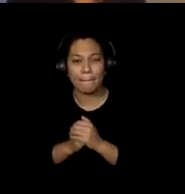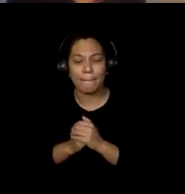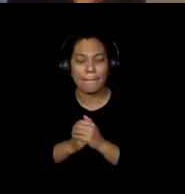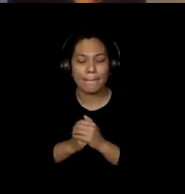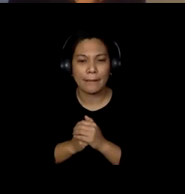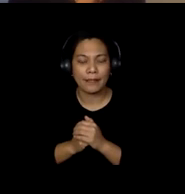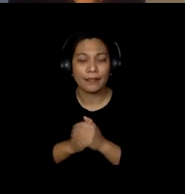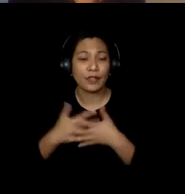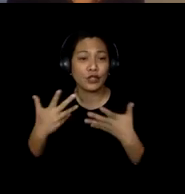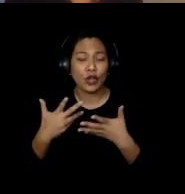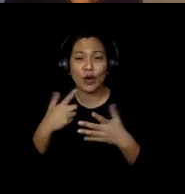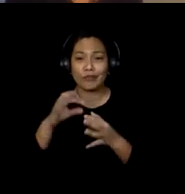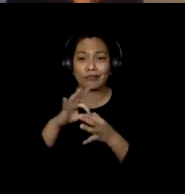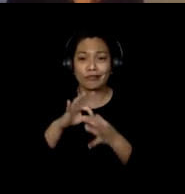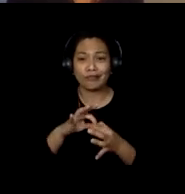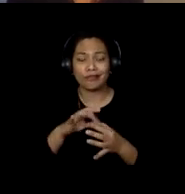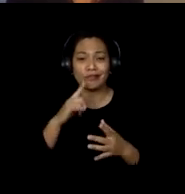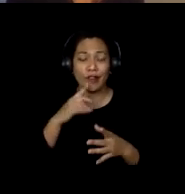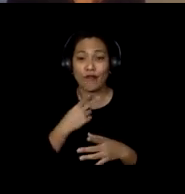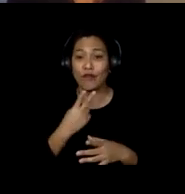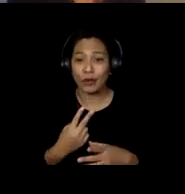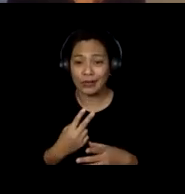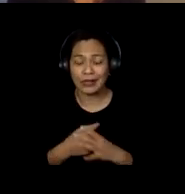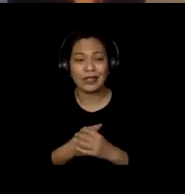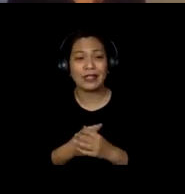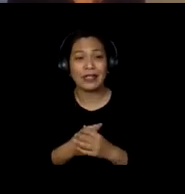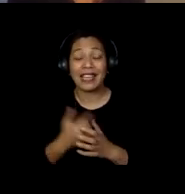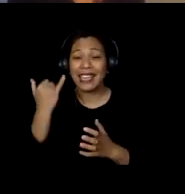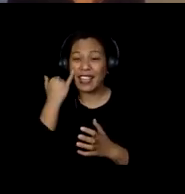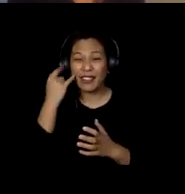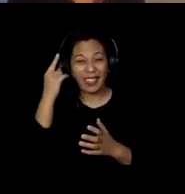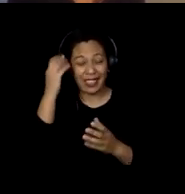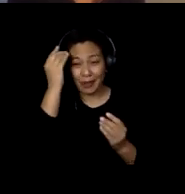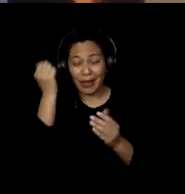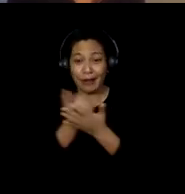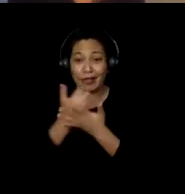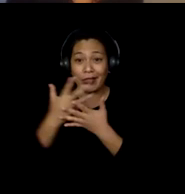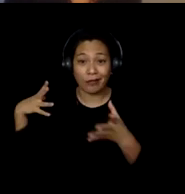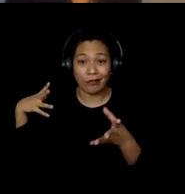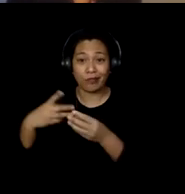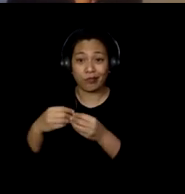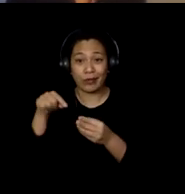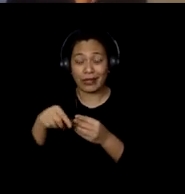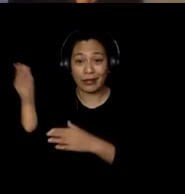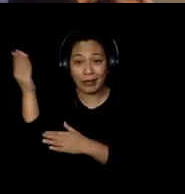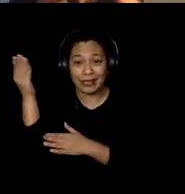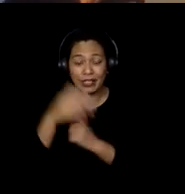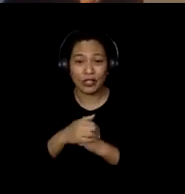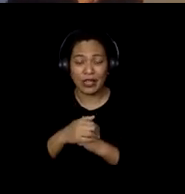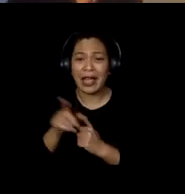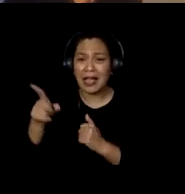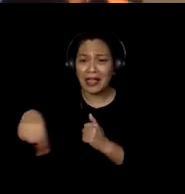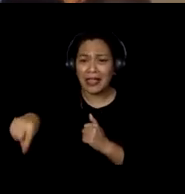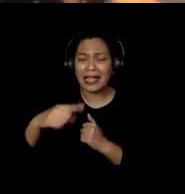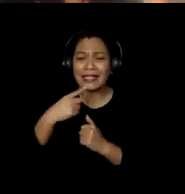in summary about voice, if you think about everything that Althea and Sage said, a lot of what they talked about is how we